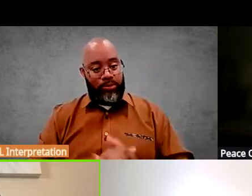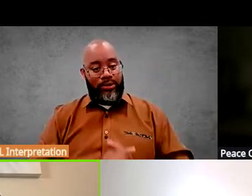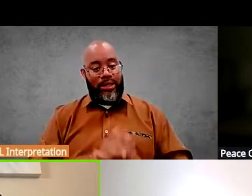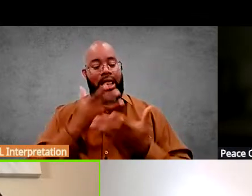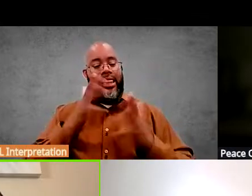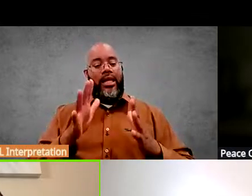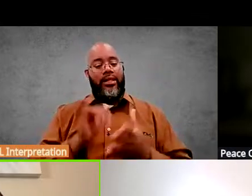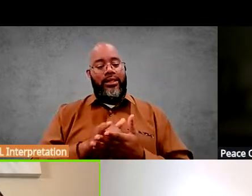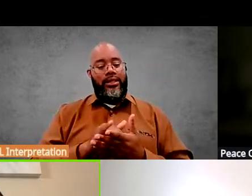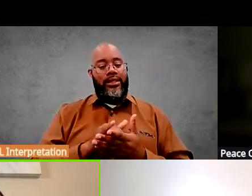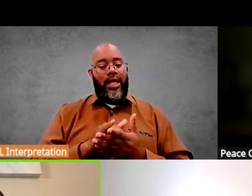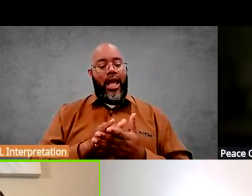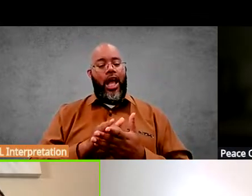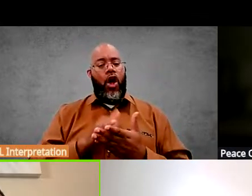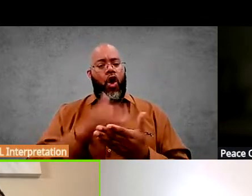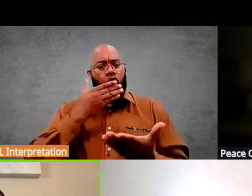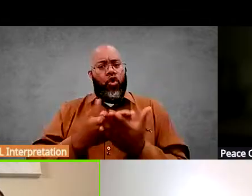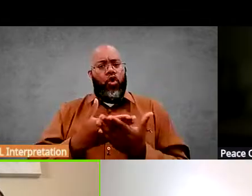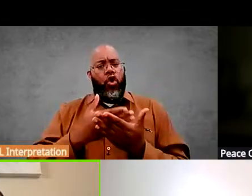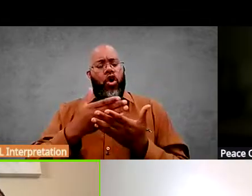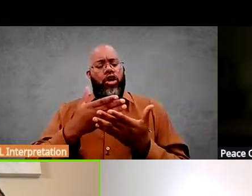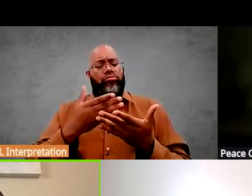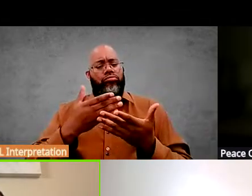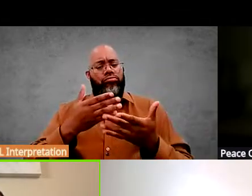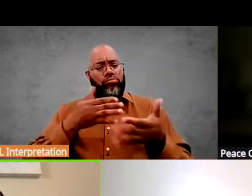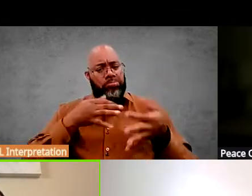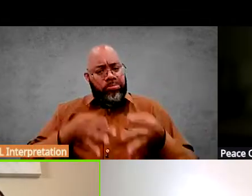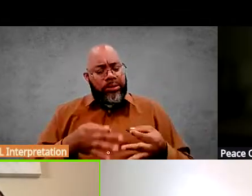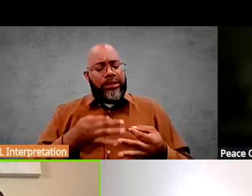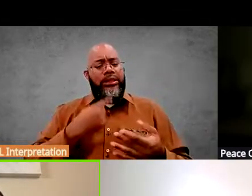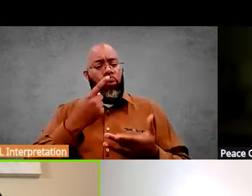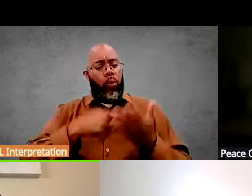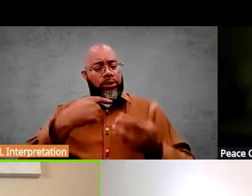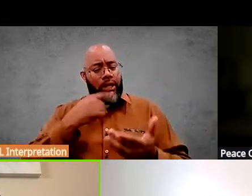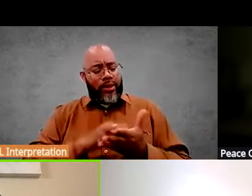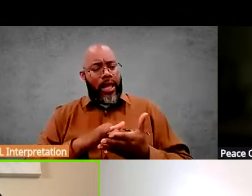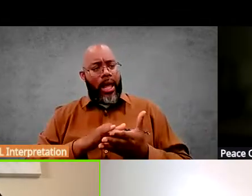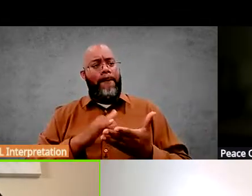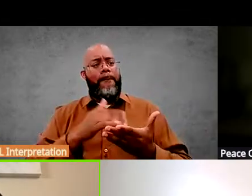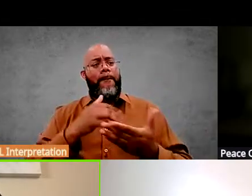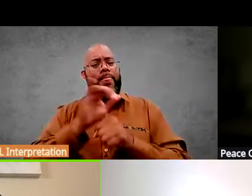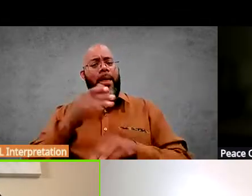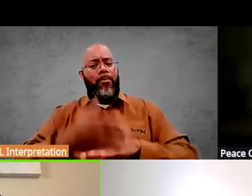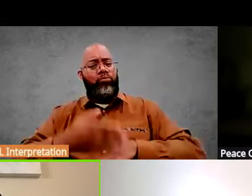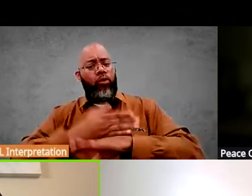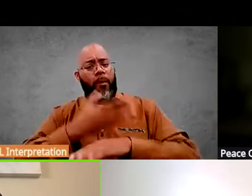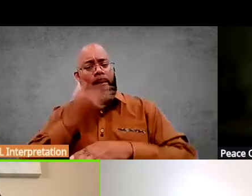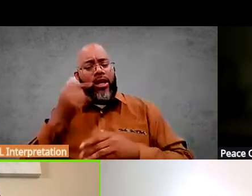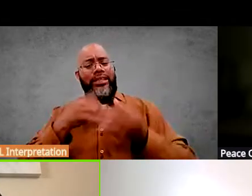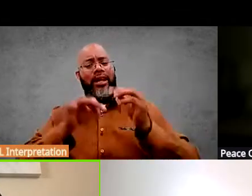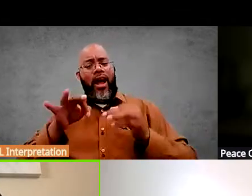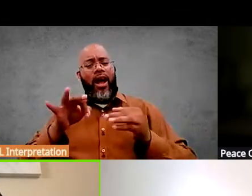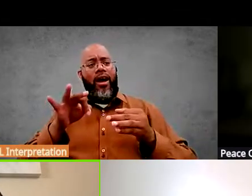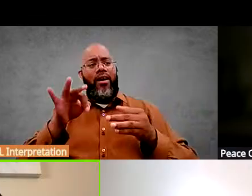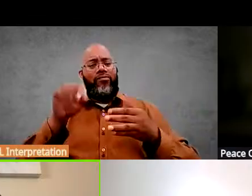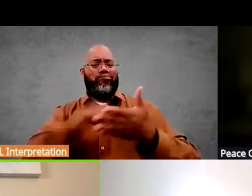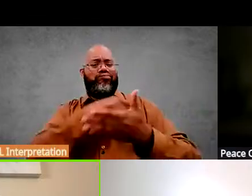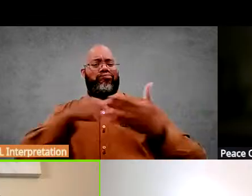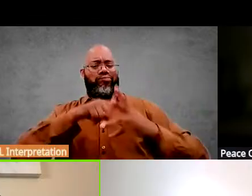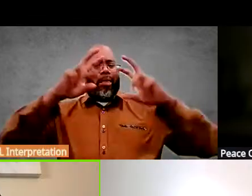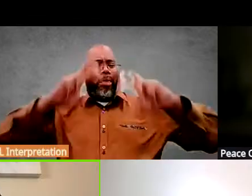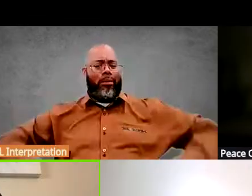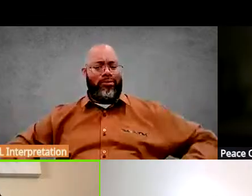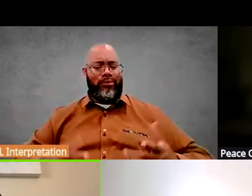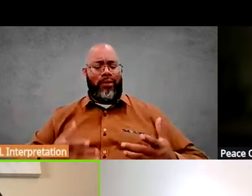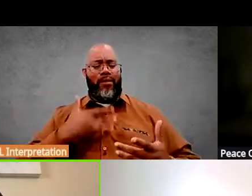be constructive kind of criticisms, something you tell them that will make them better, as opposed to demoralizing them and making